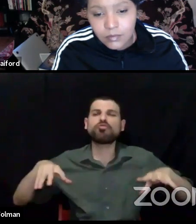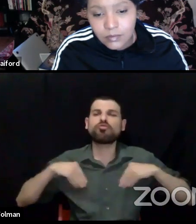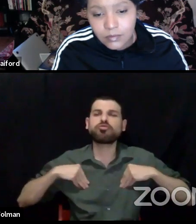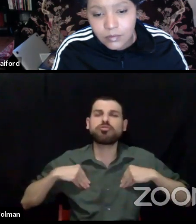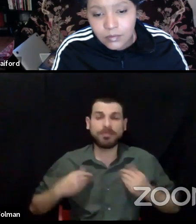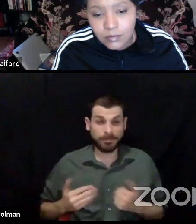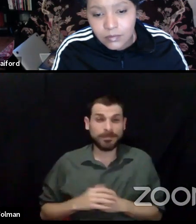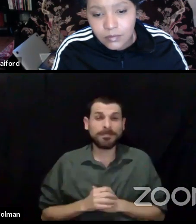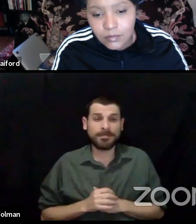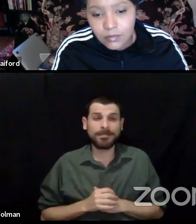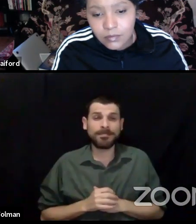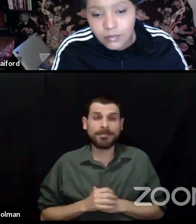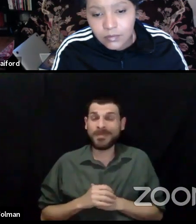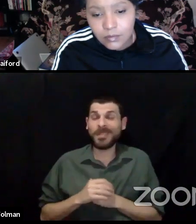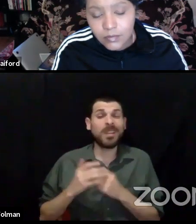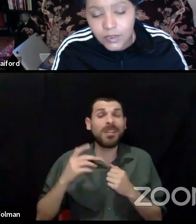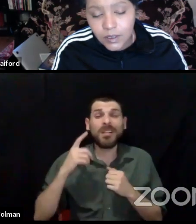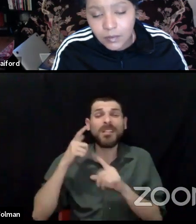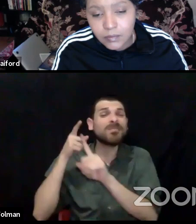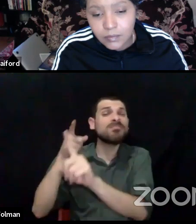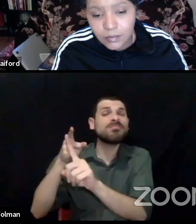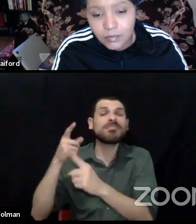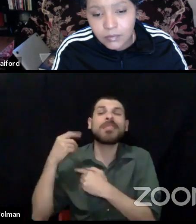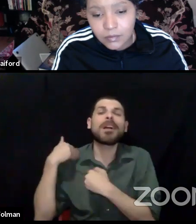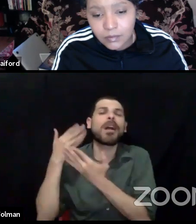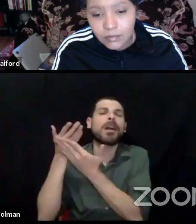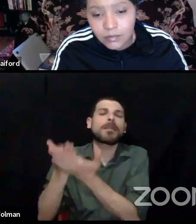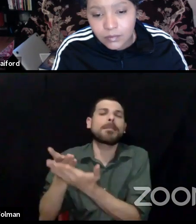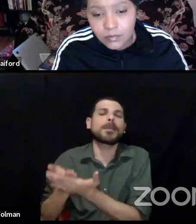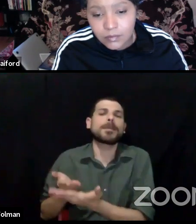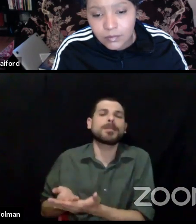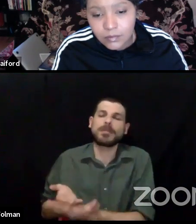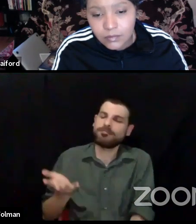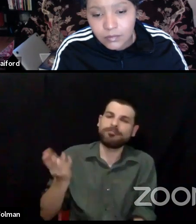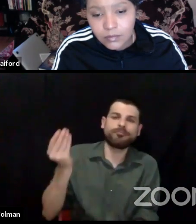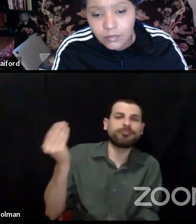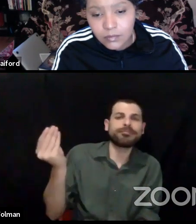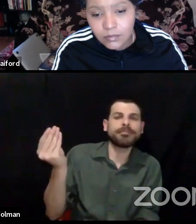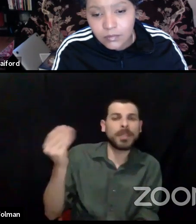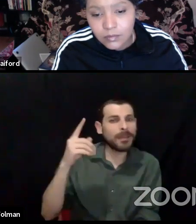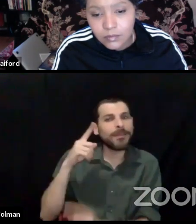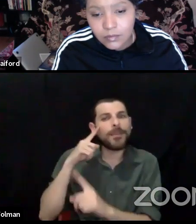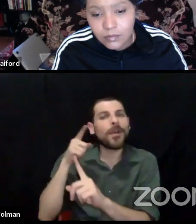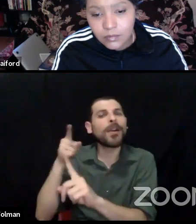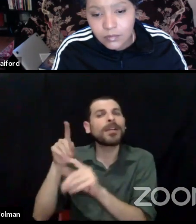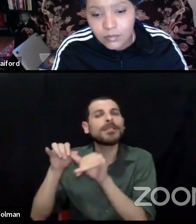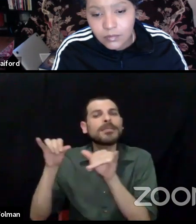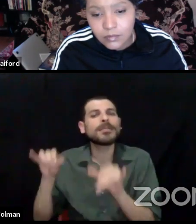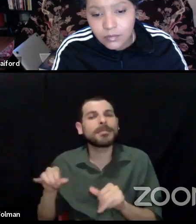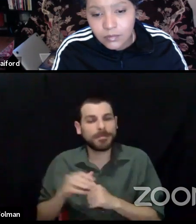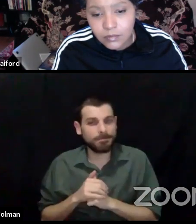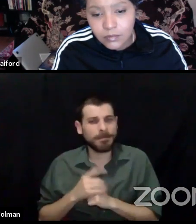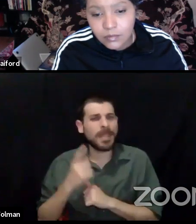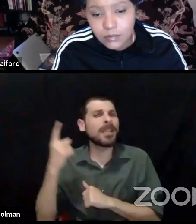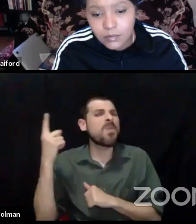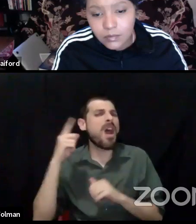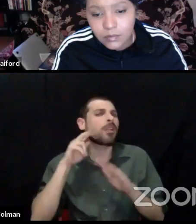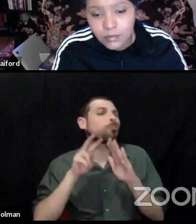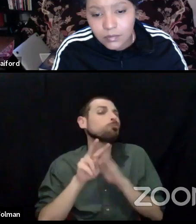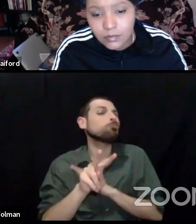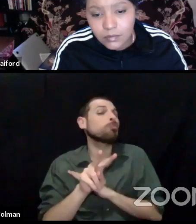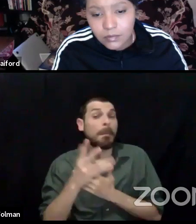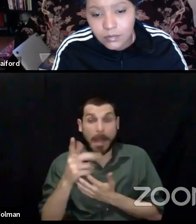and hold the system accountable. Yeah. You know, I think the one of the things I foresee happening, and I'm curious about